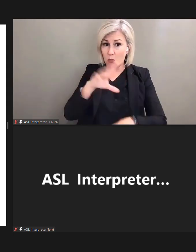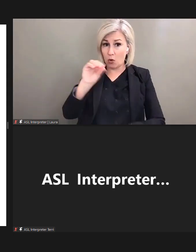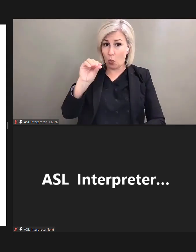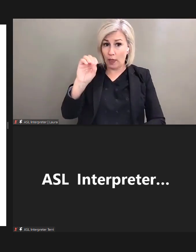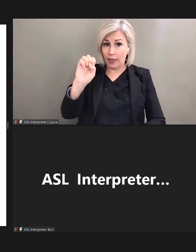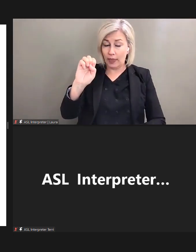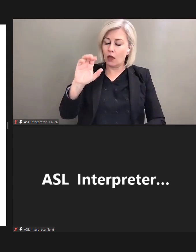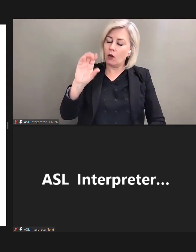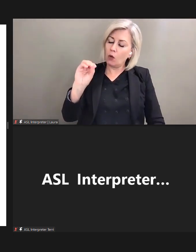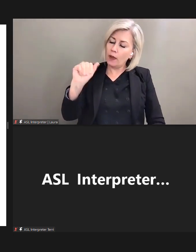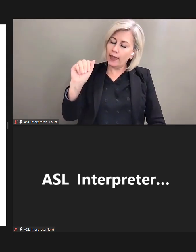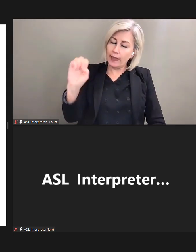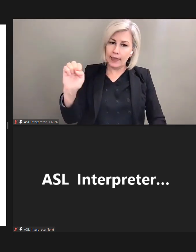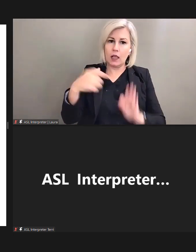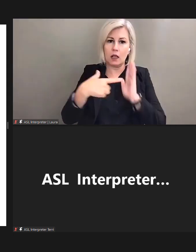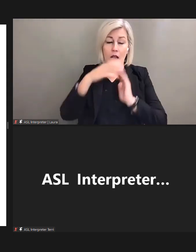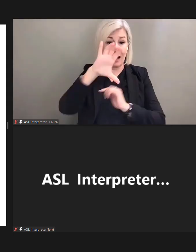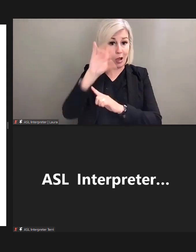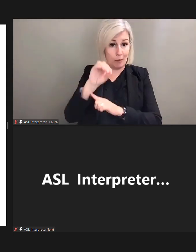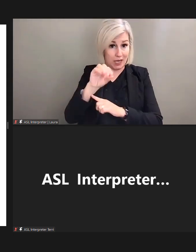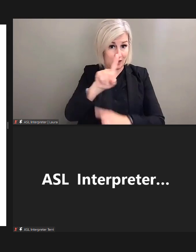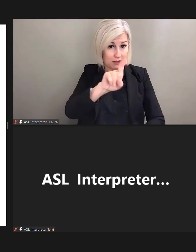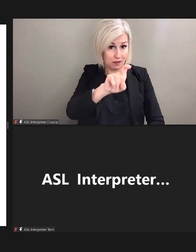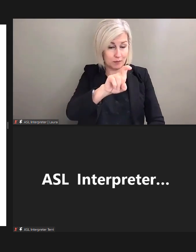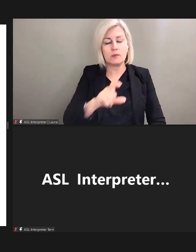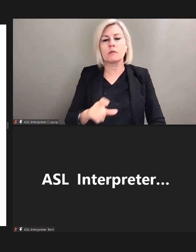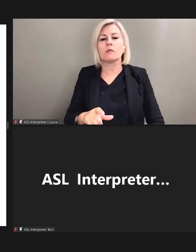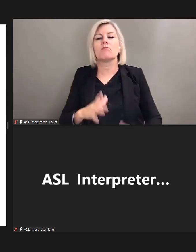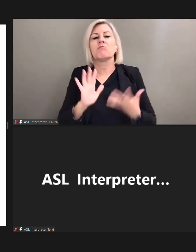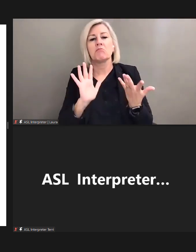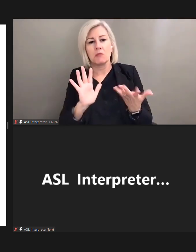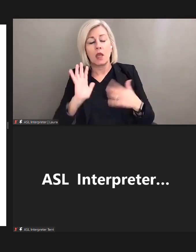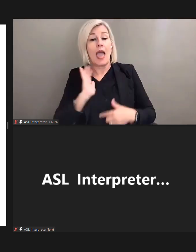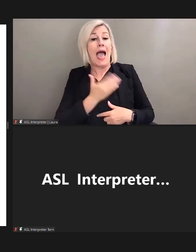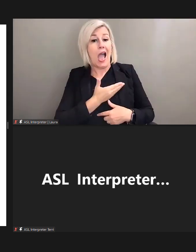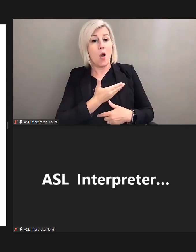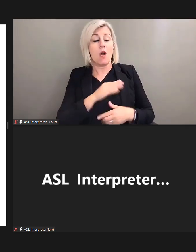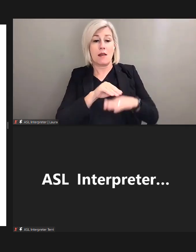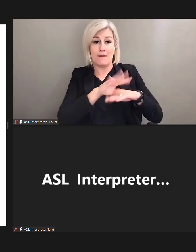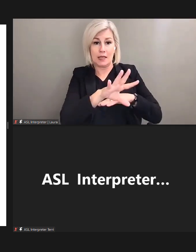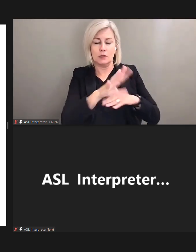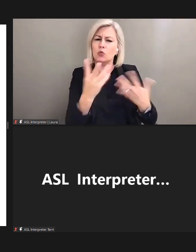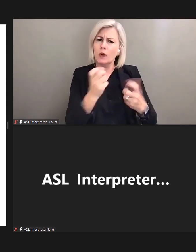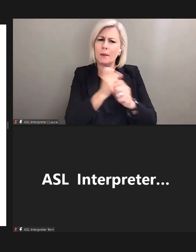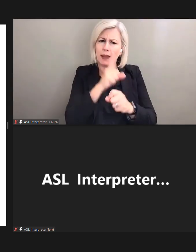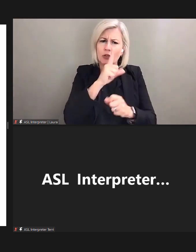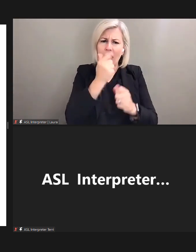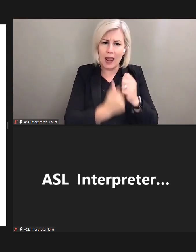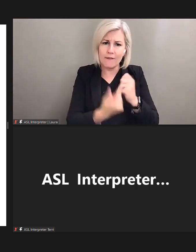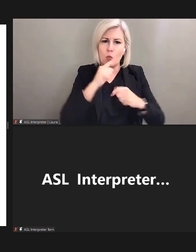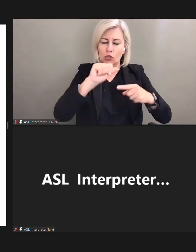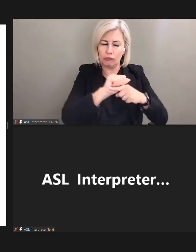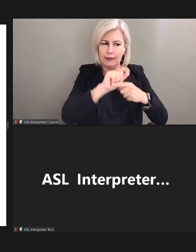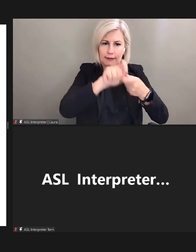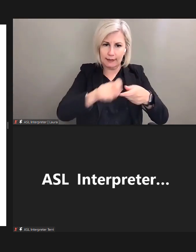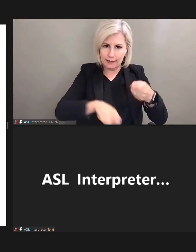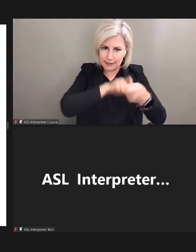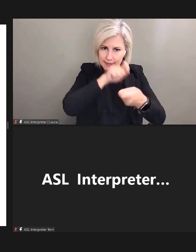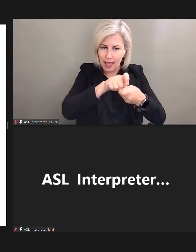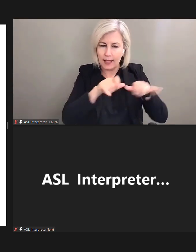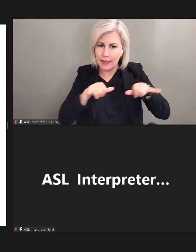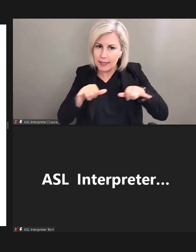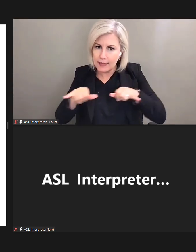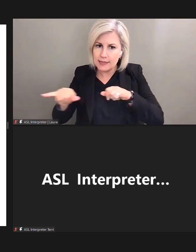company? So our advice about this is that you want to make sure that everybody gets trained exactly the